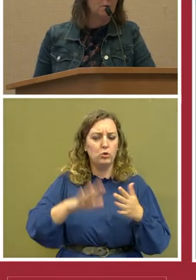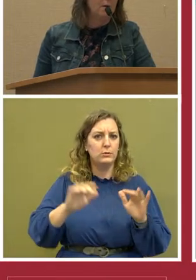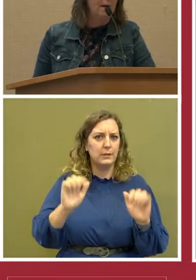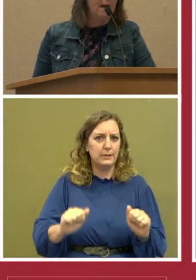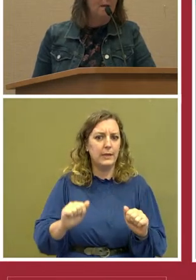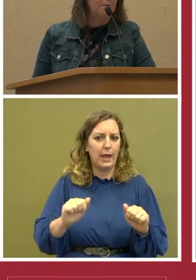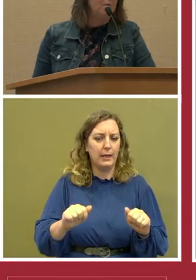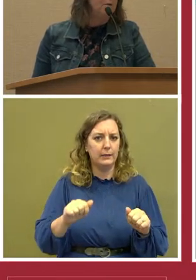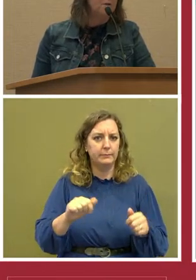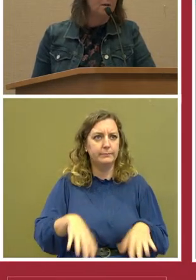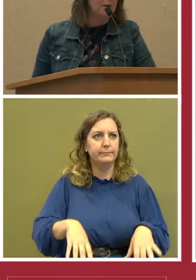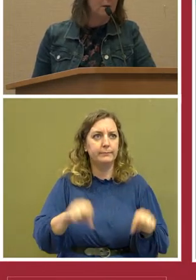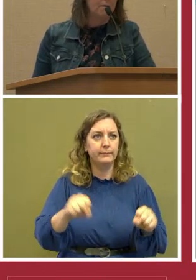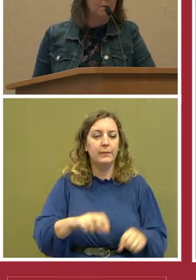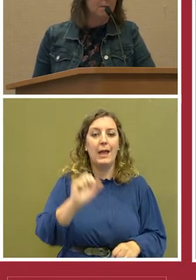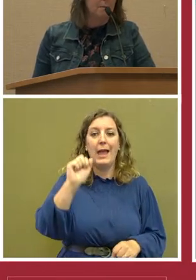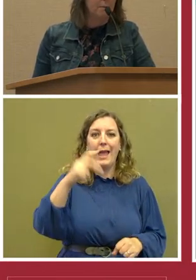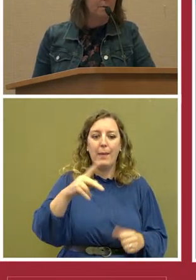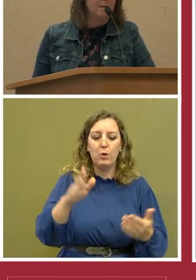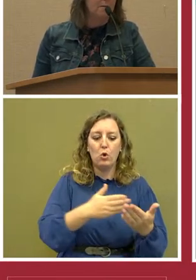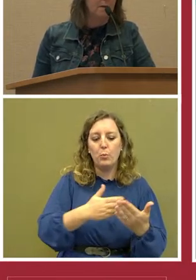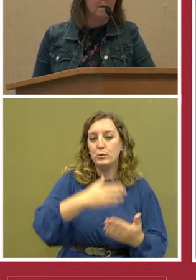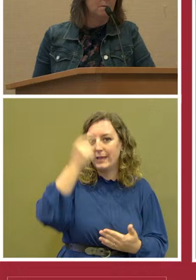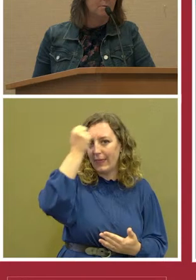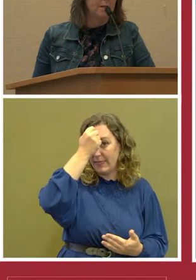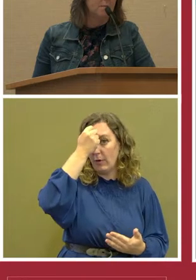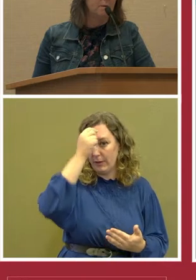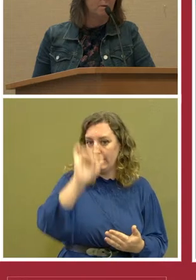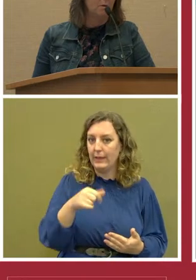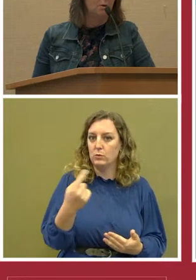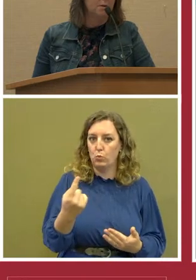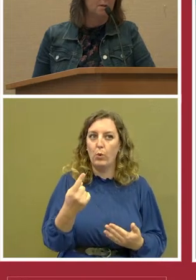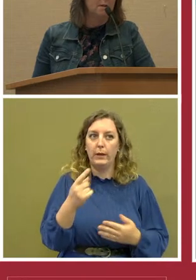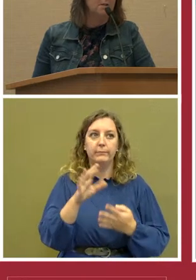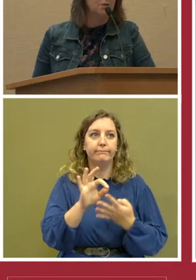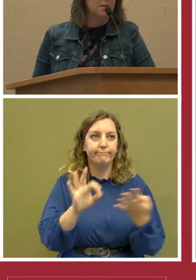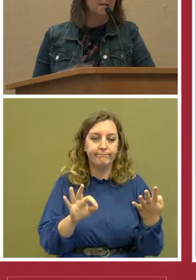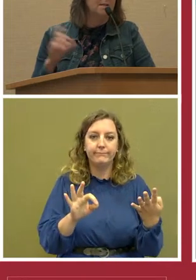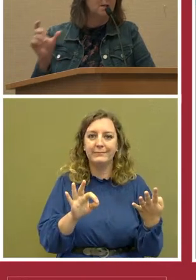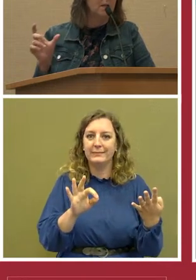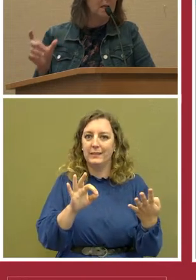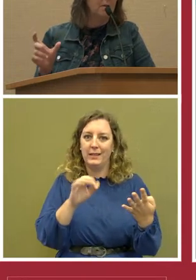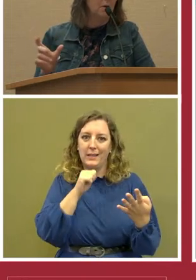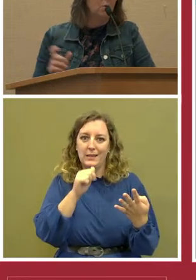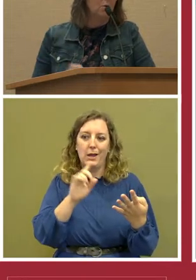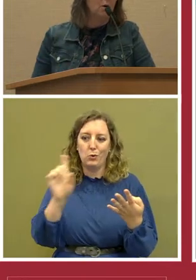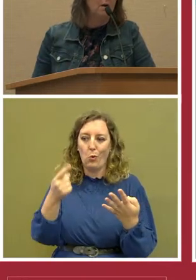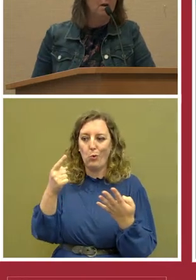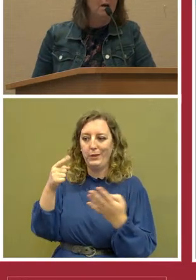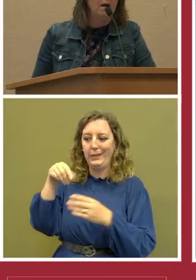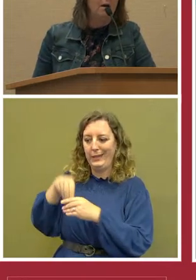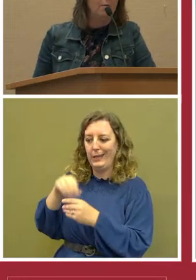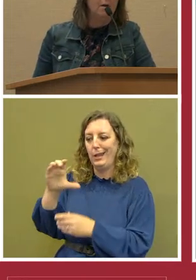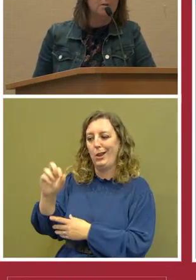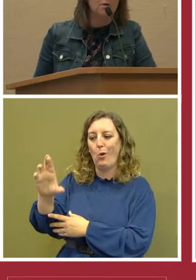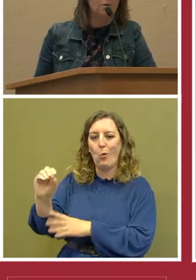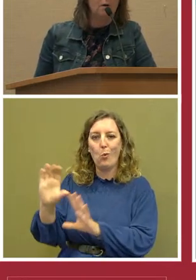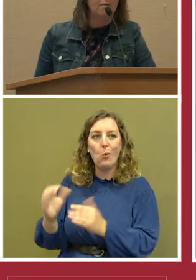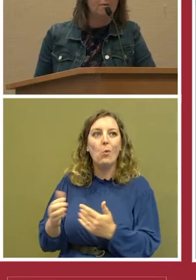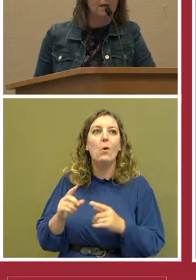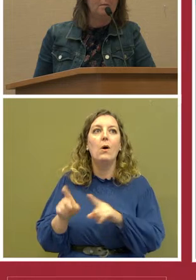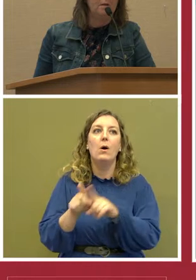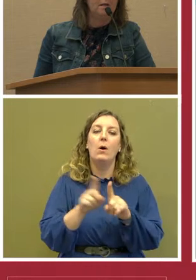take. So AP Music Theory, for example, is an advanced placement course that isn't just necessarily in the core. We